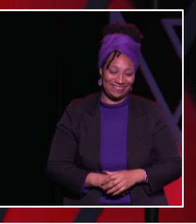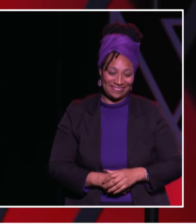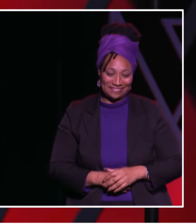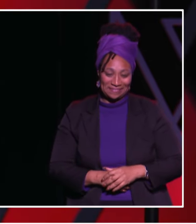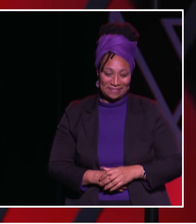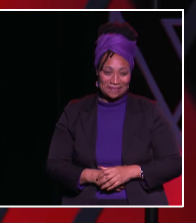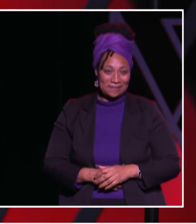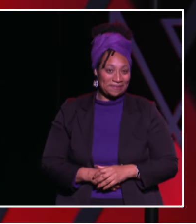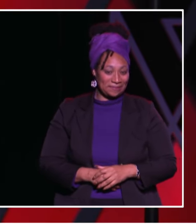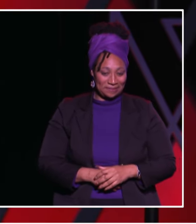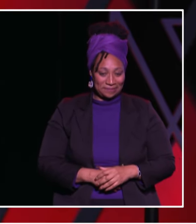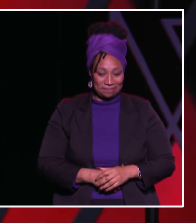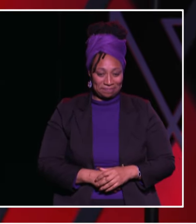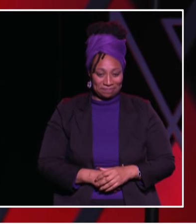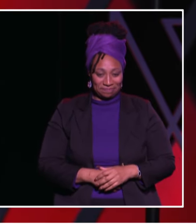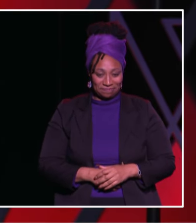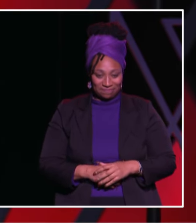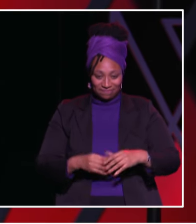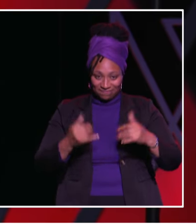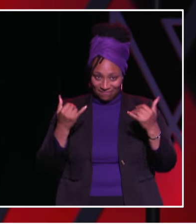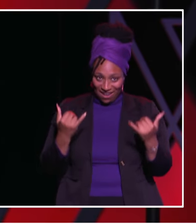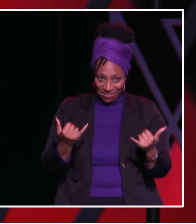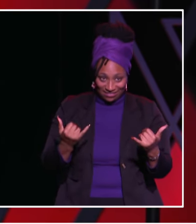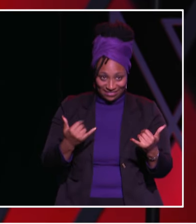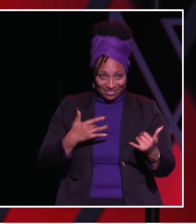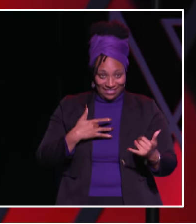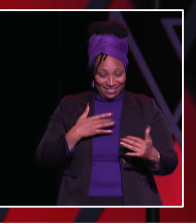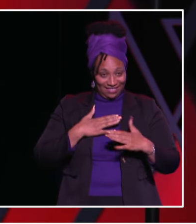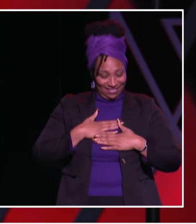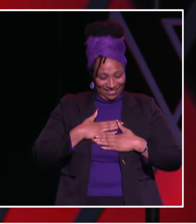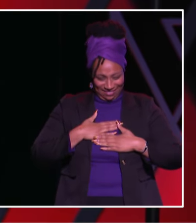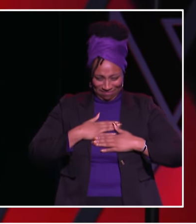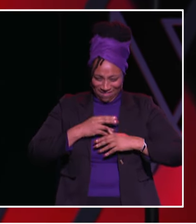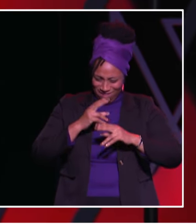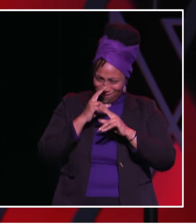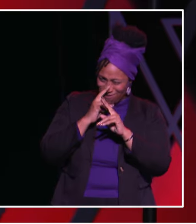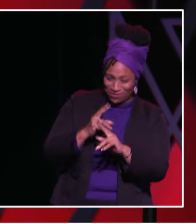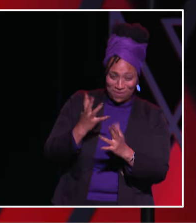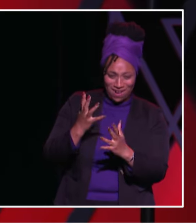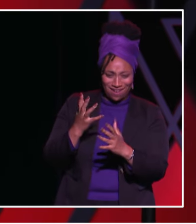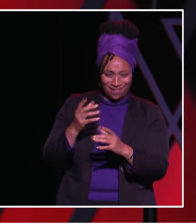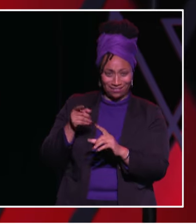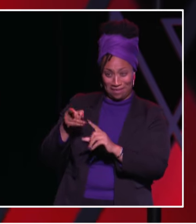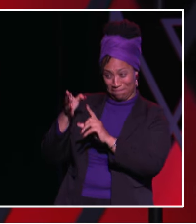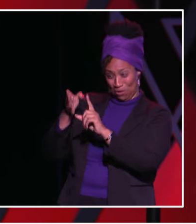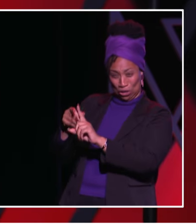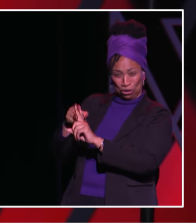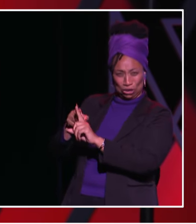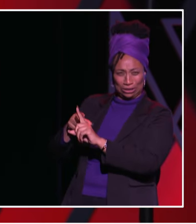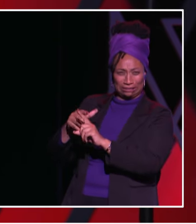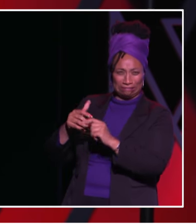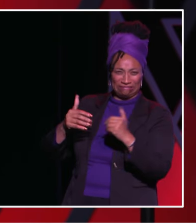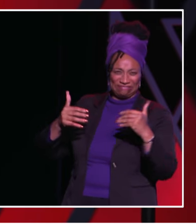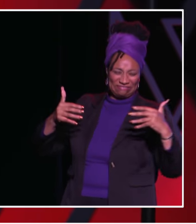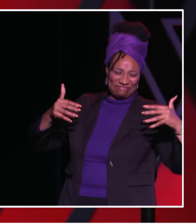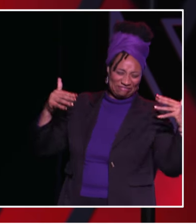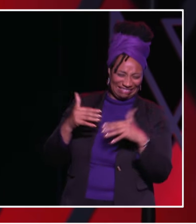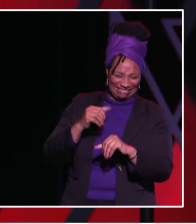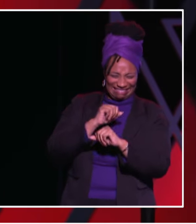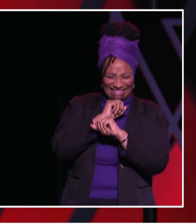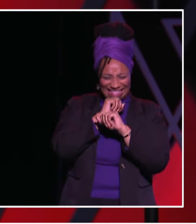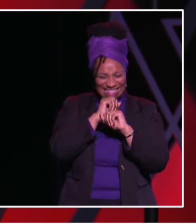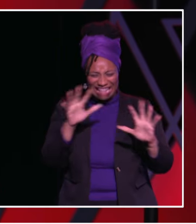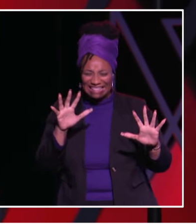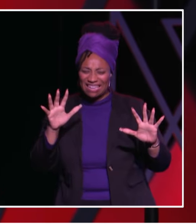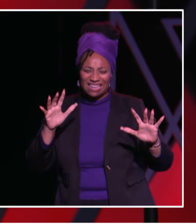And now it is my honor and great pleasure to introduce someone so special who needs absolutely no